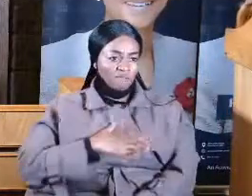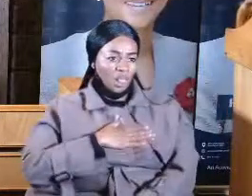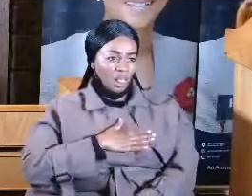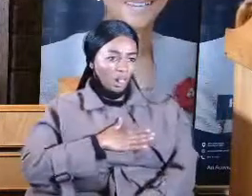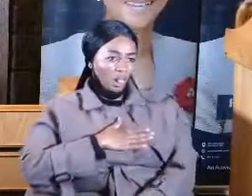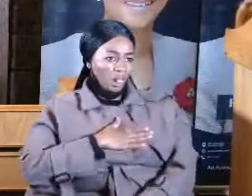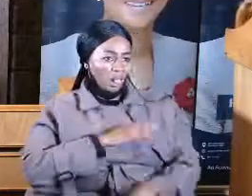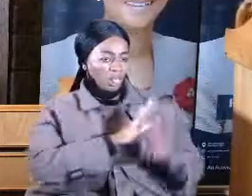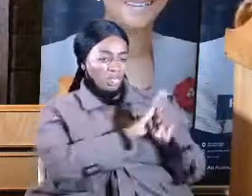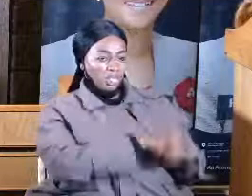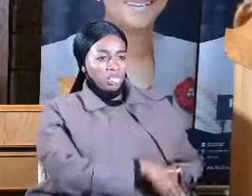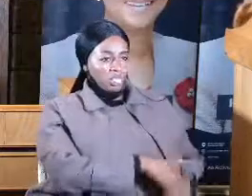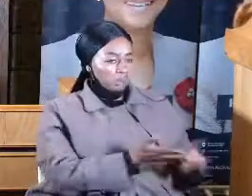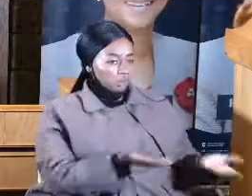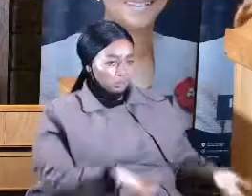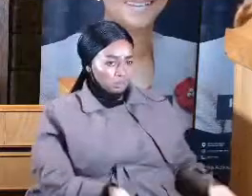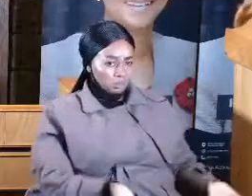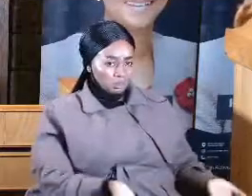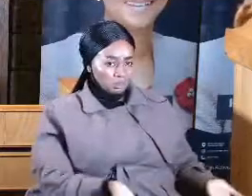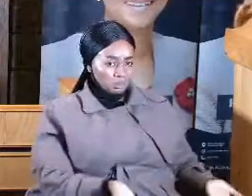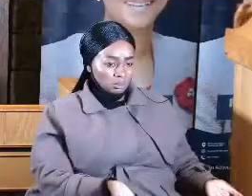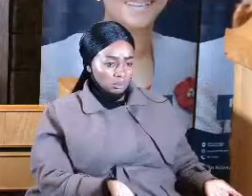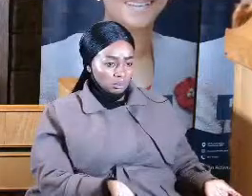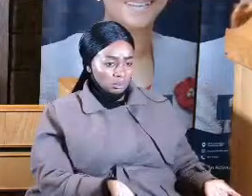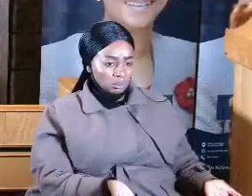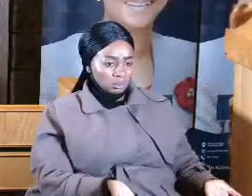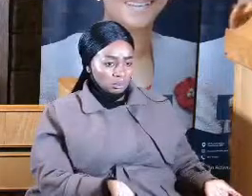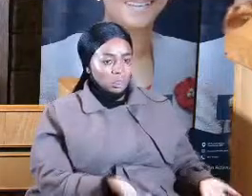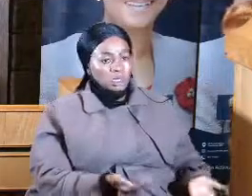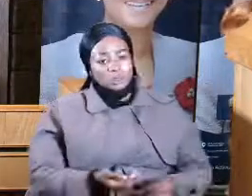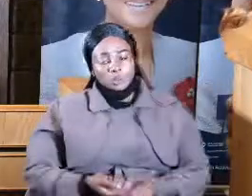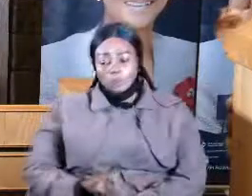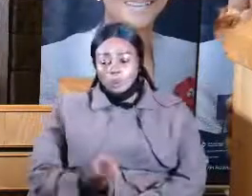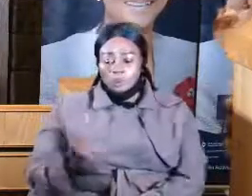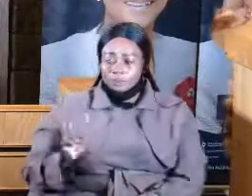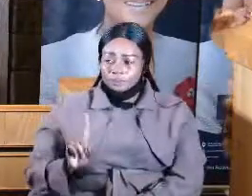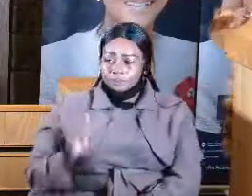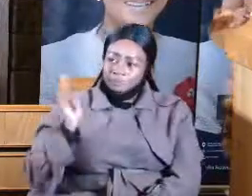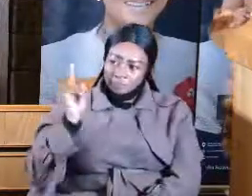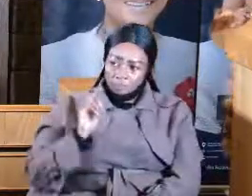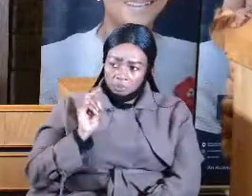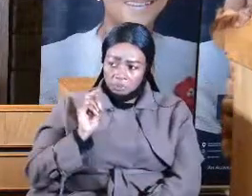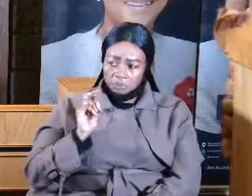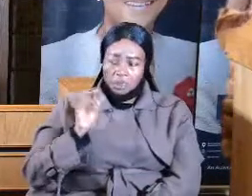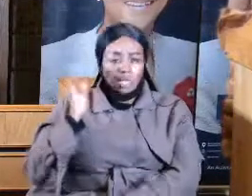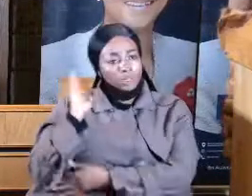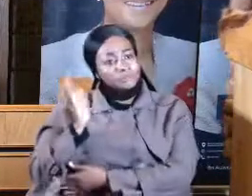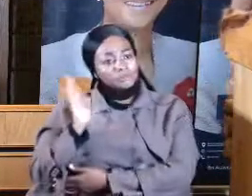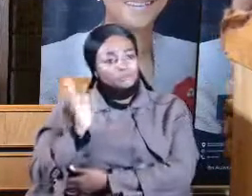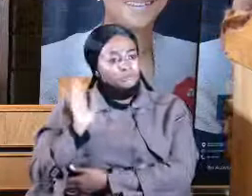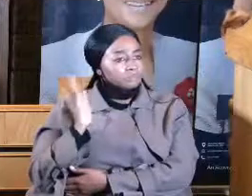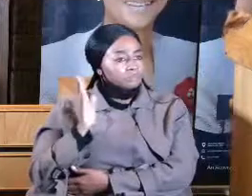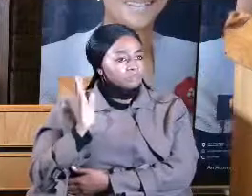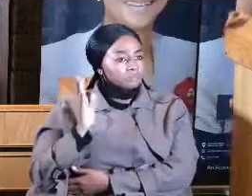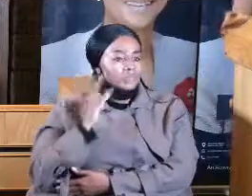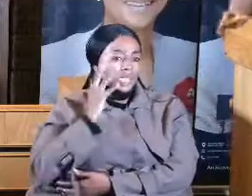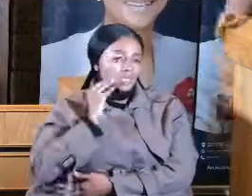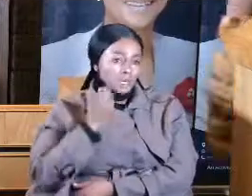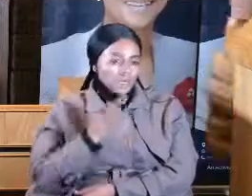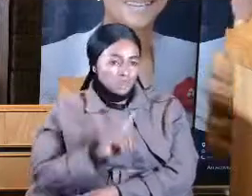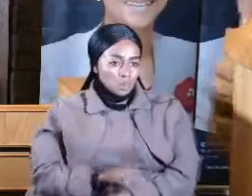small as insects. So let us hear from them what is it that they are